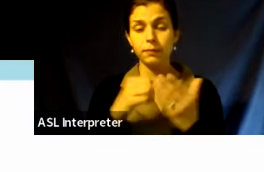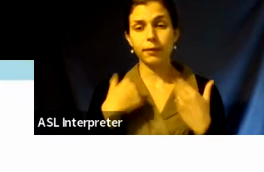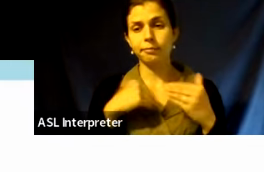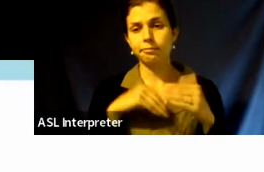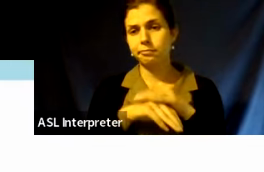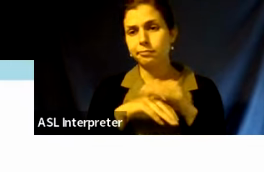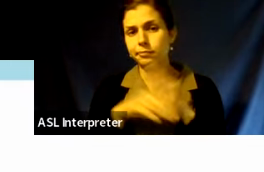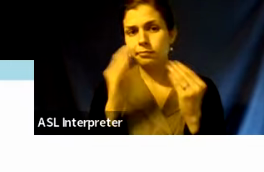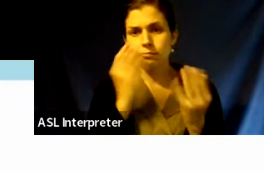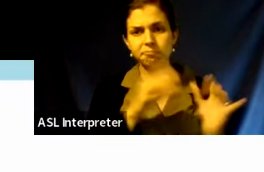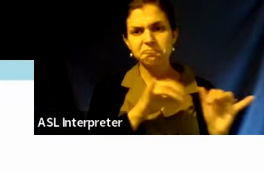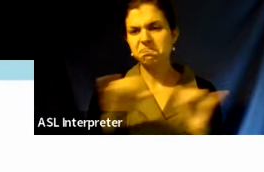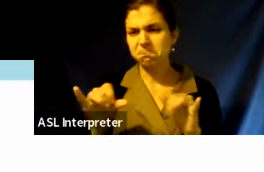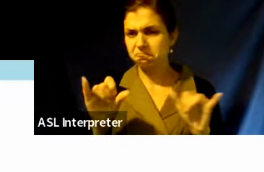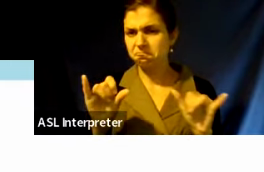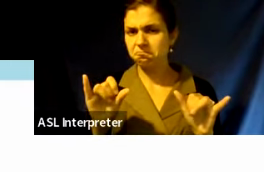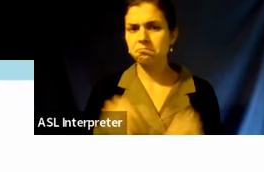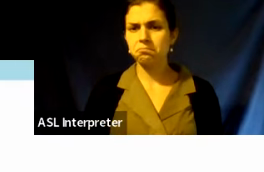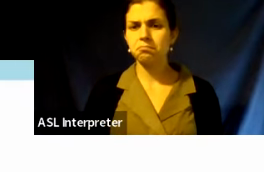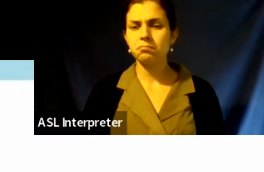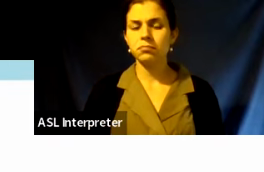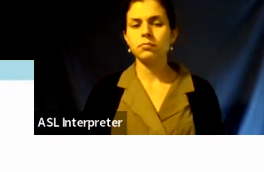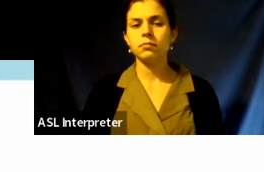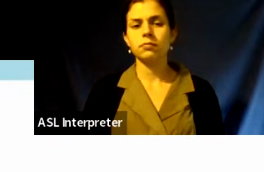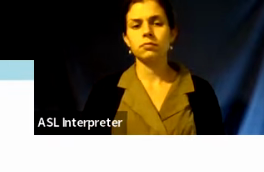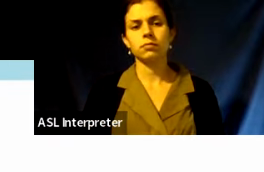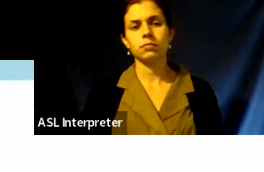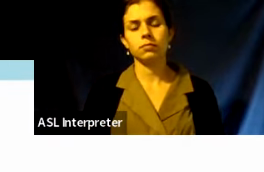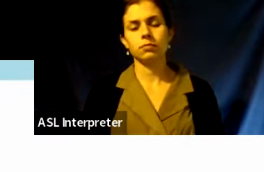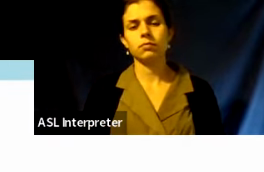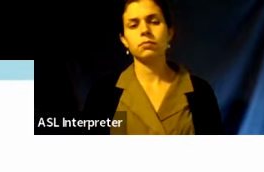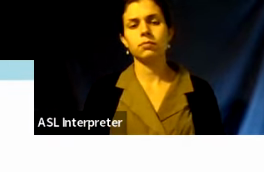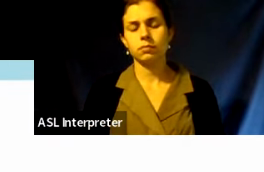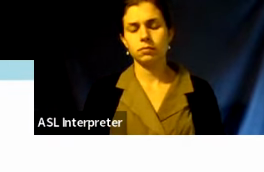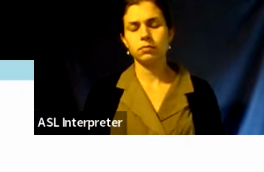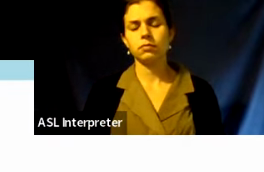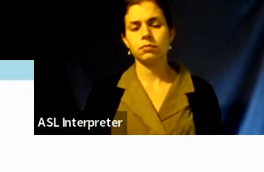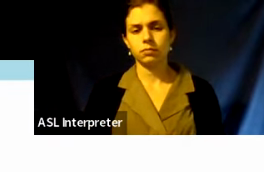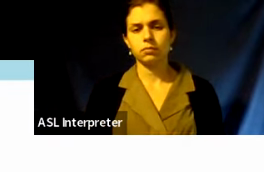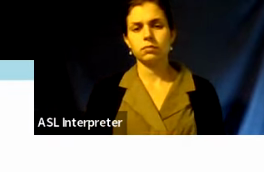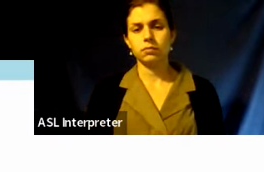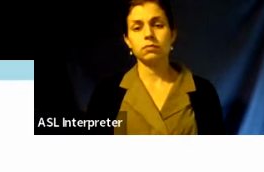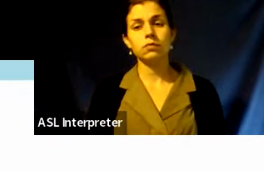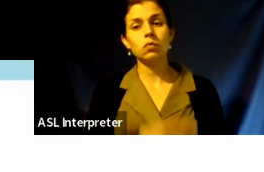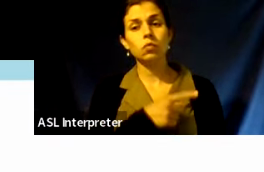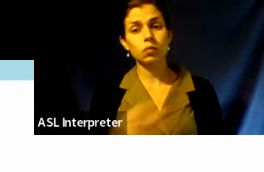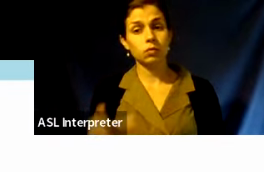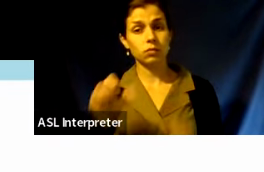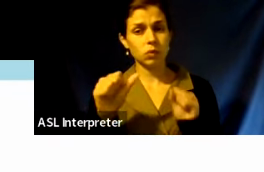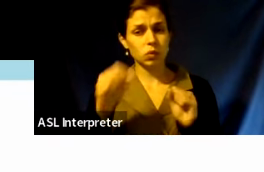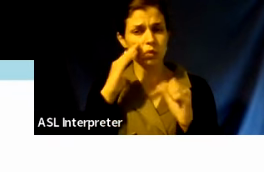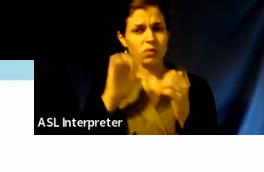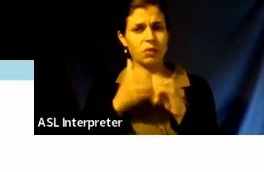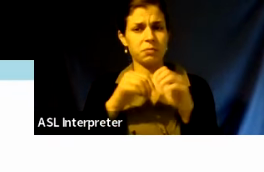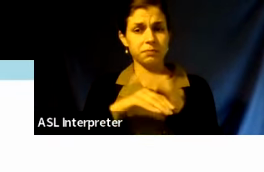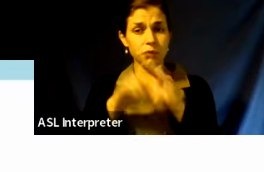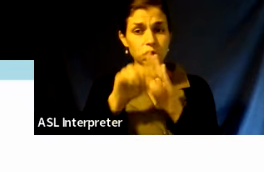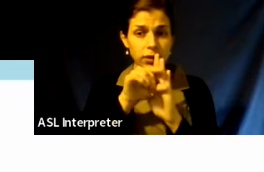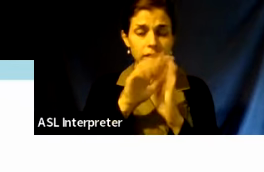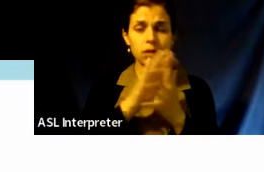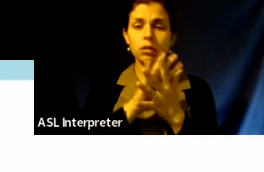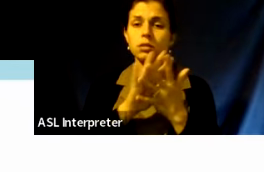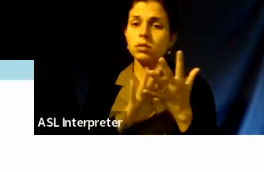moment. And we also have instructions on how to access the grades in Skyward, as well as